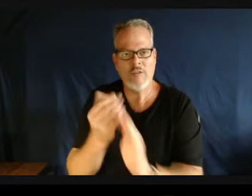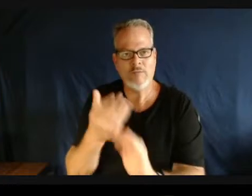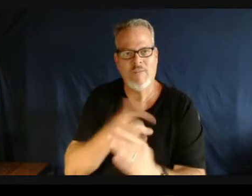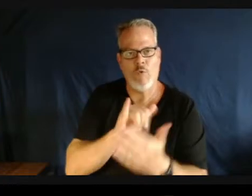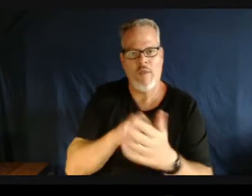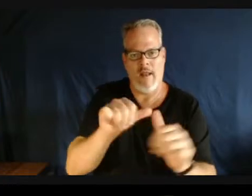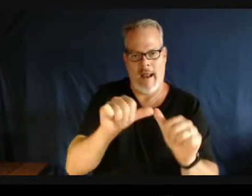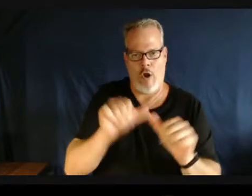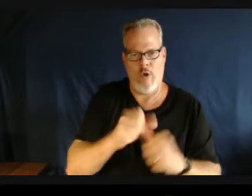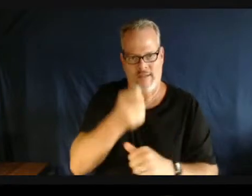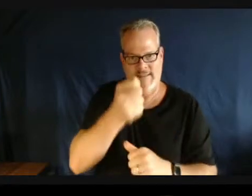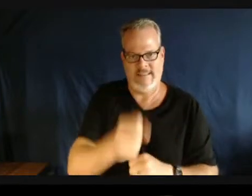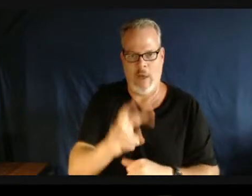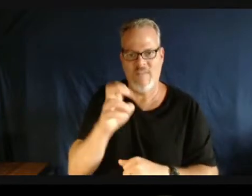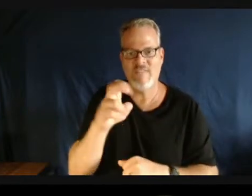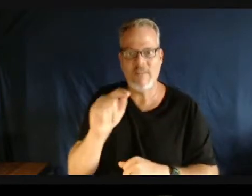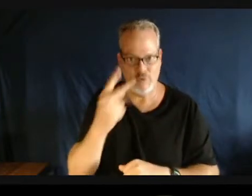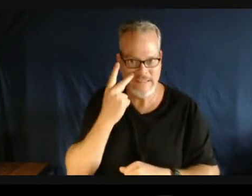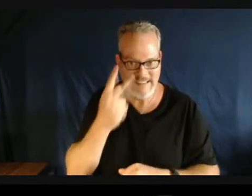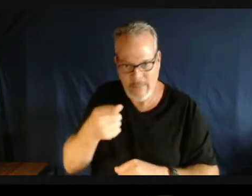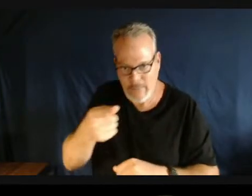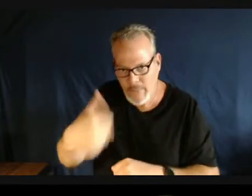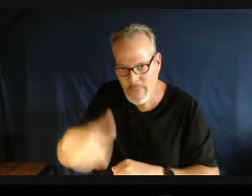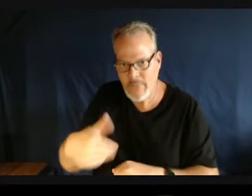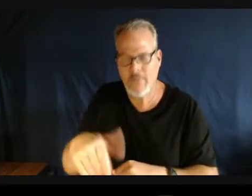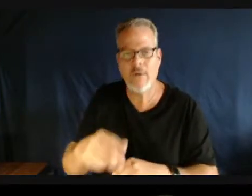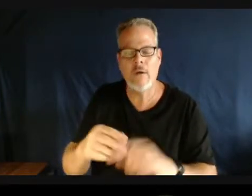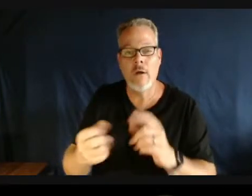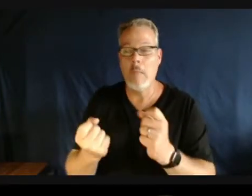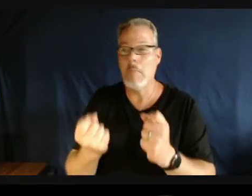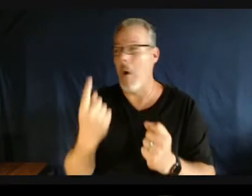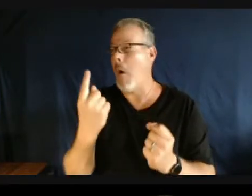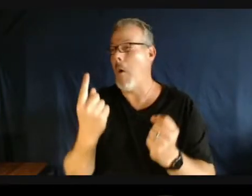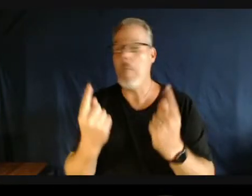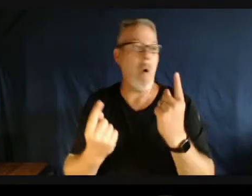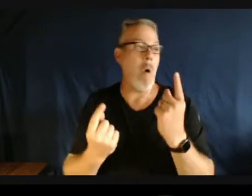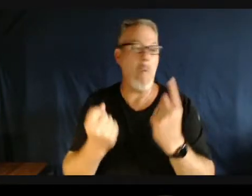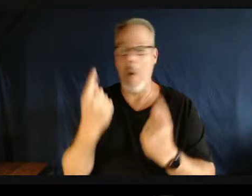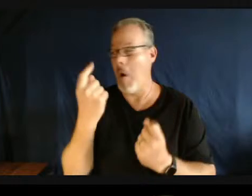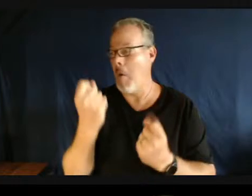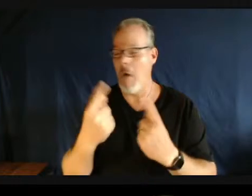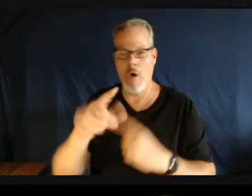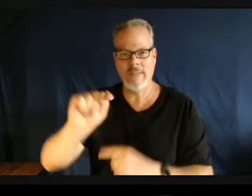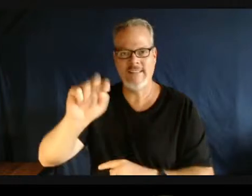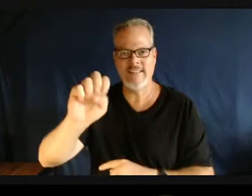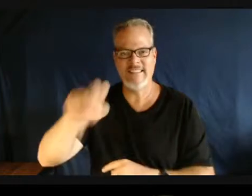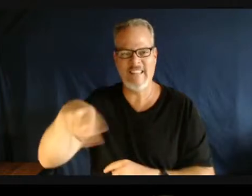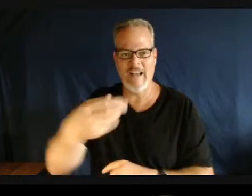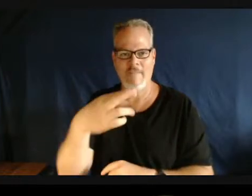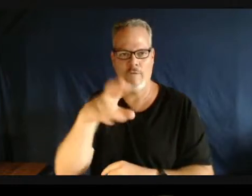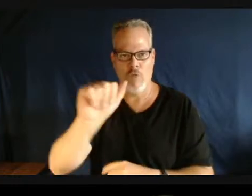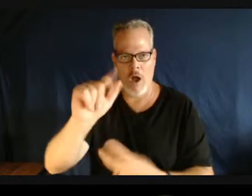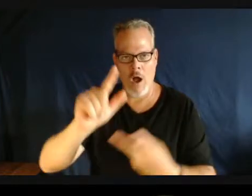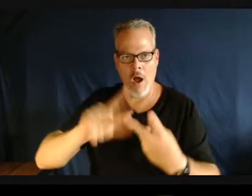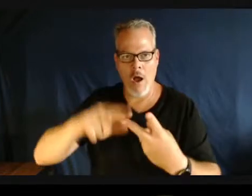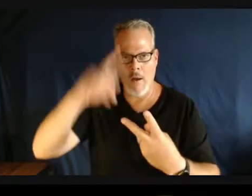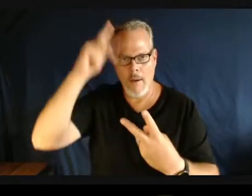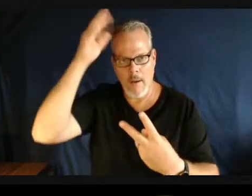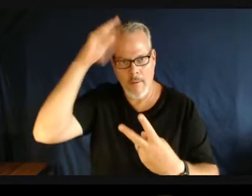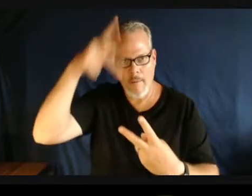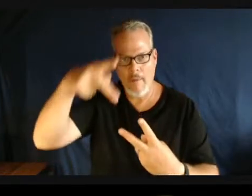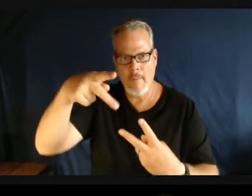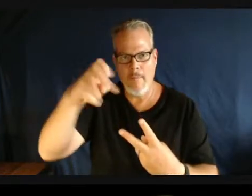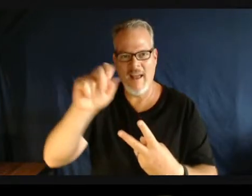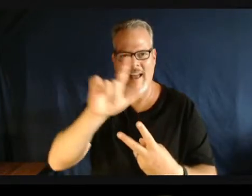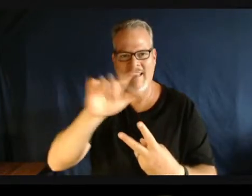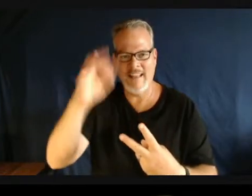here. It put out quite a lot of tephra, Pele's hair, and fog here. You see it blowing onto the crater rim. And